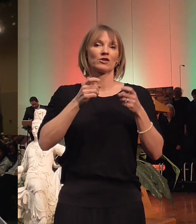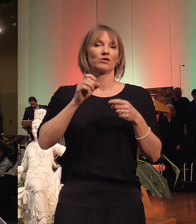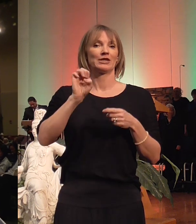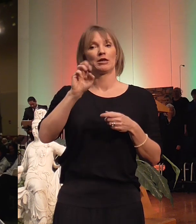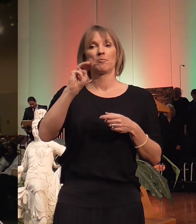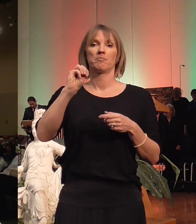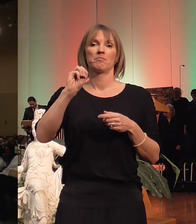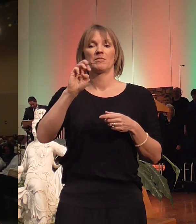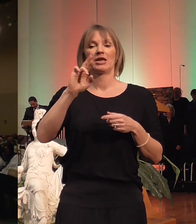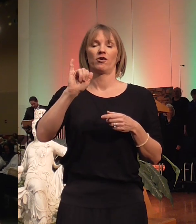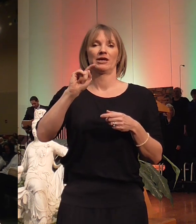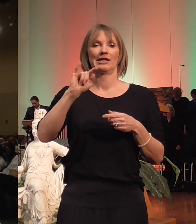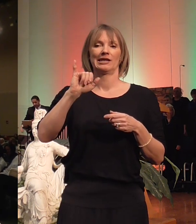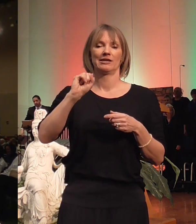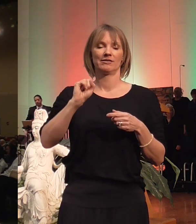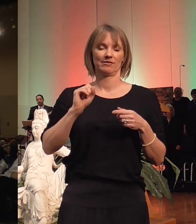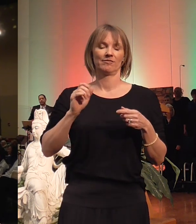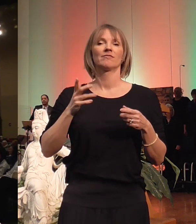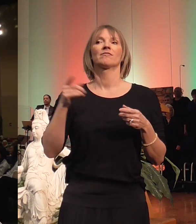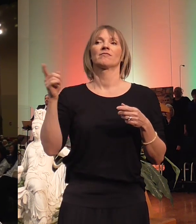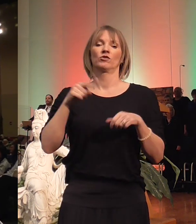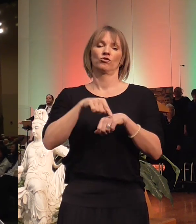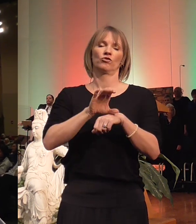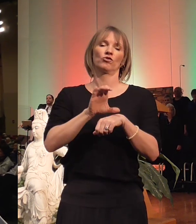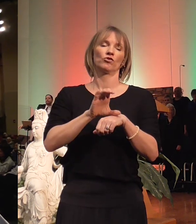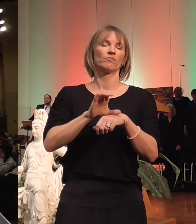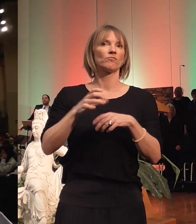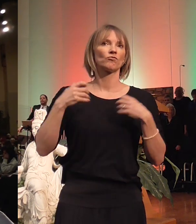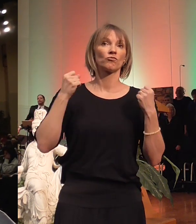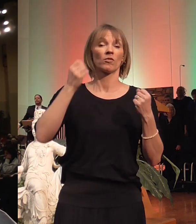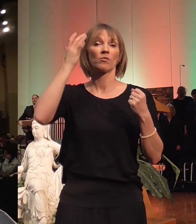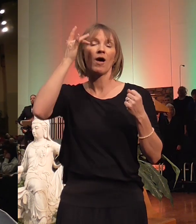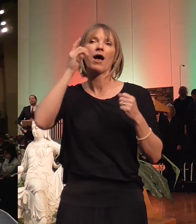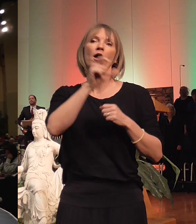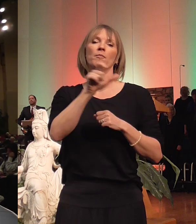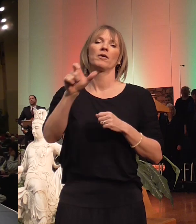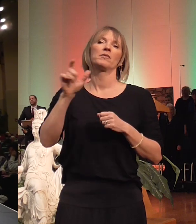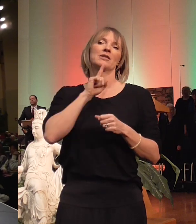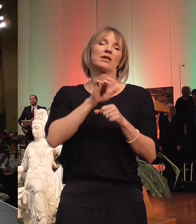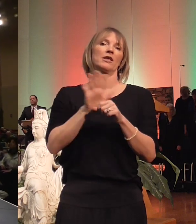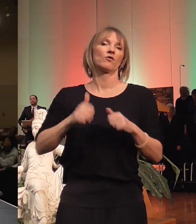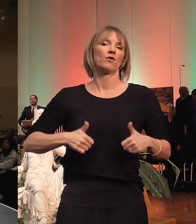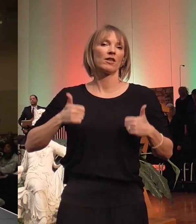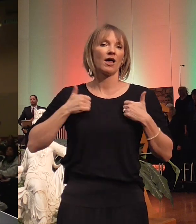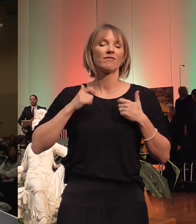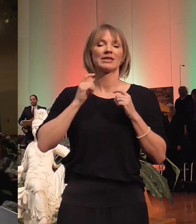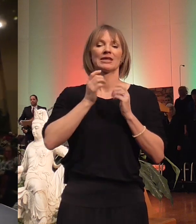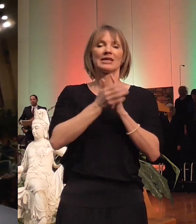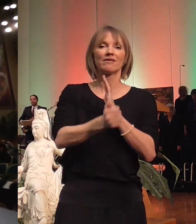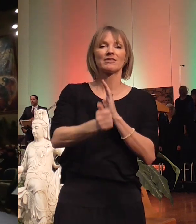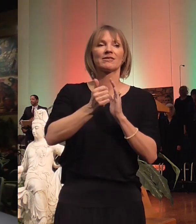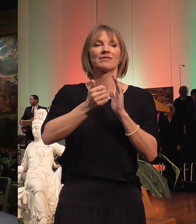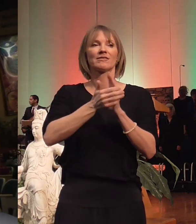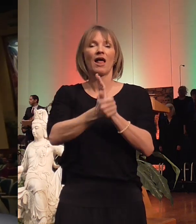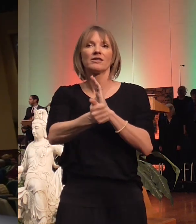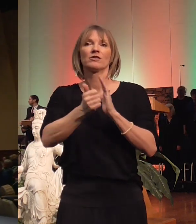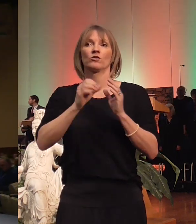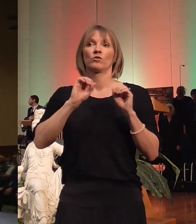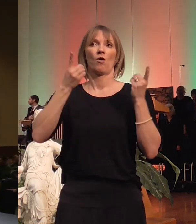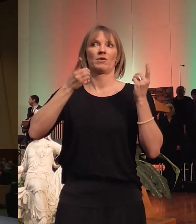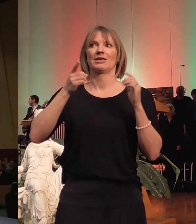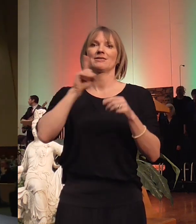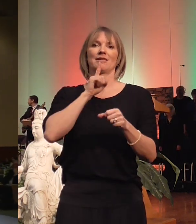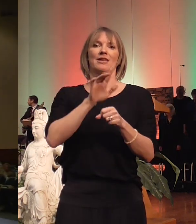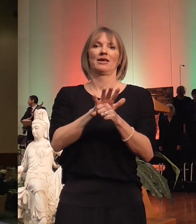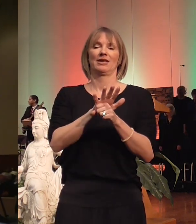emeritus. This church is so strong because people have dedicated their lives and gifts and talents, and no one has